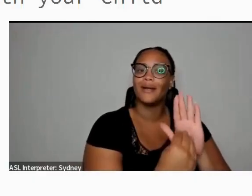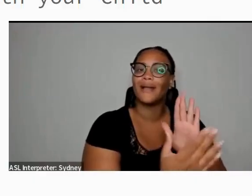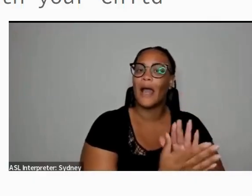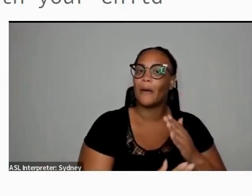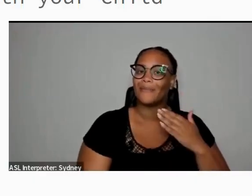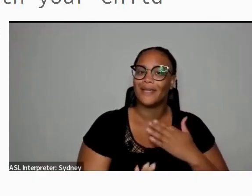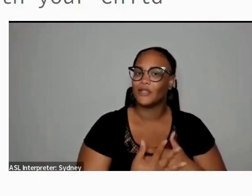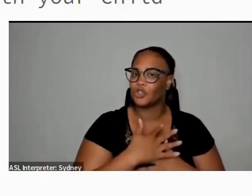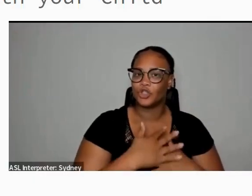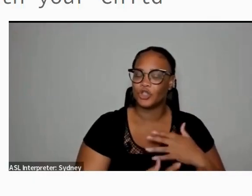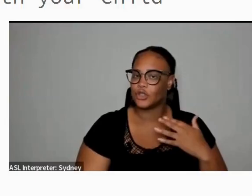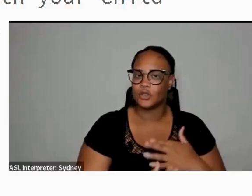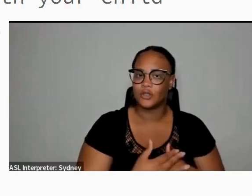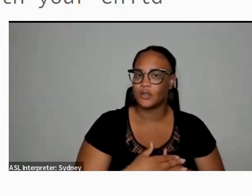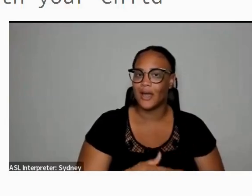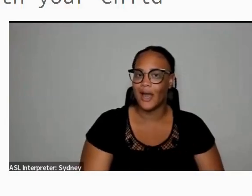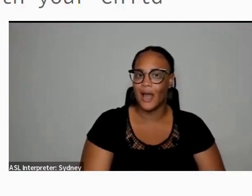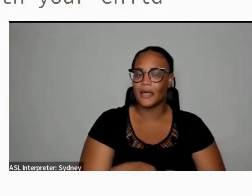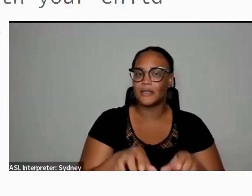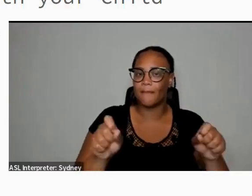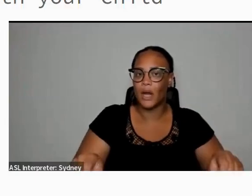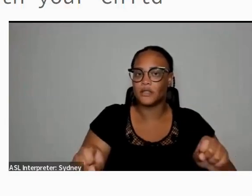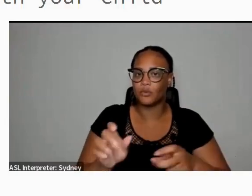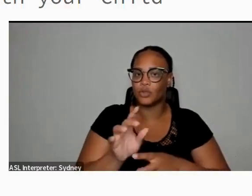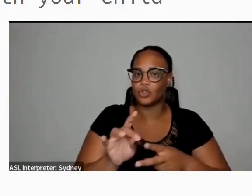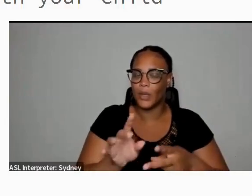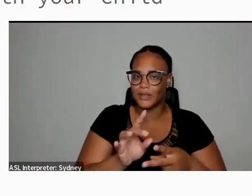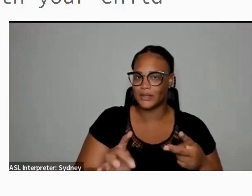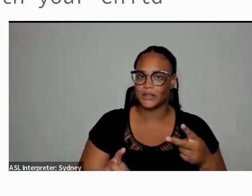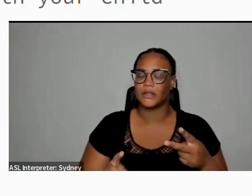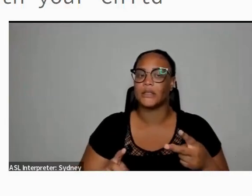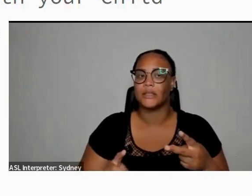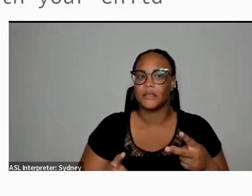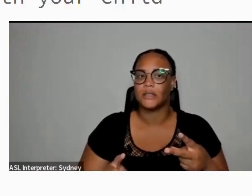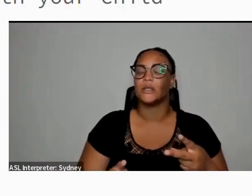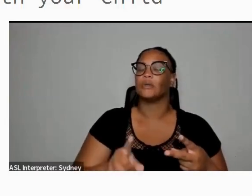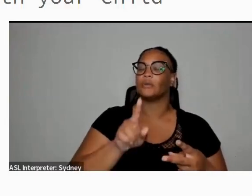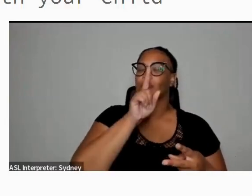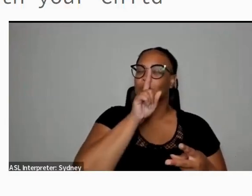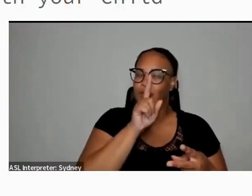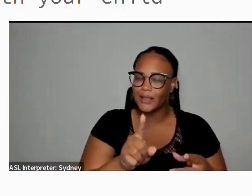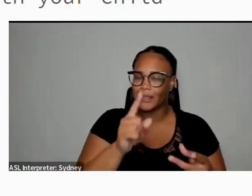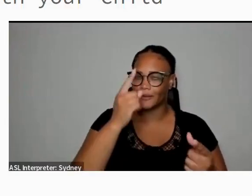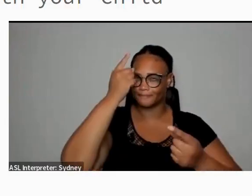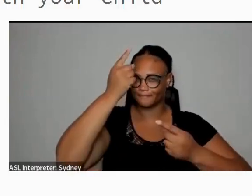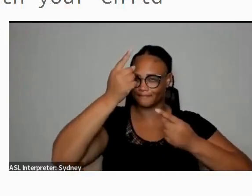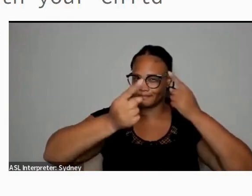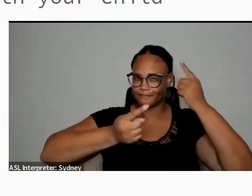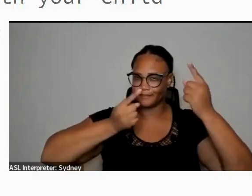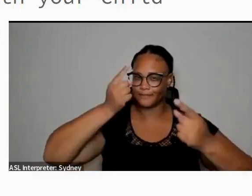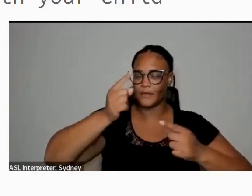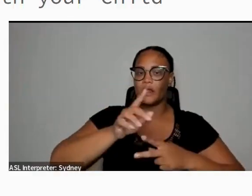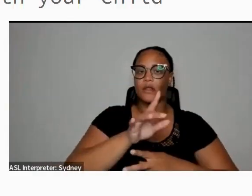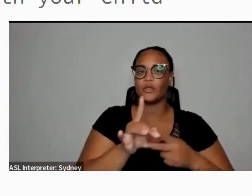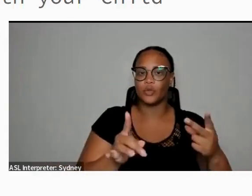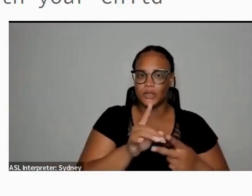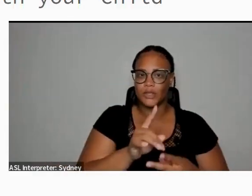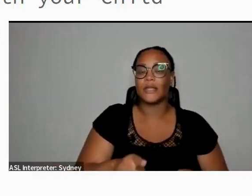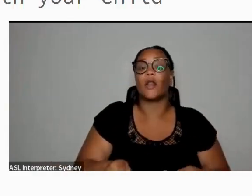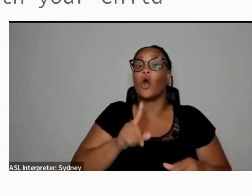choices for your child. So really thinking about making the choices something that's